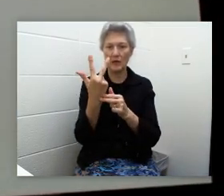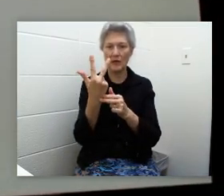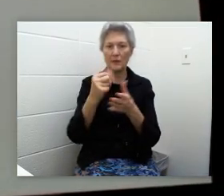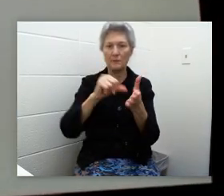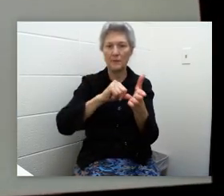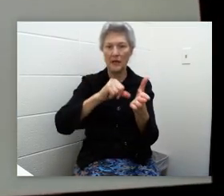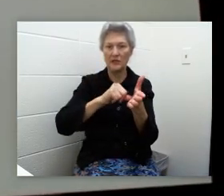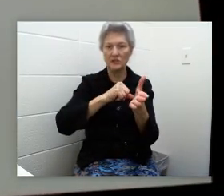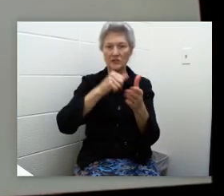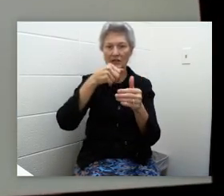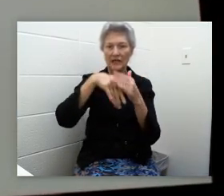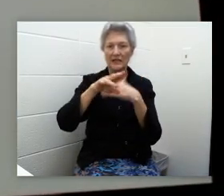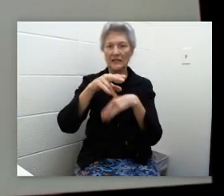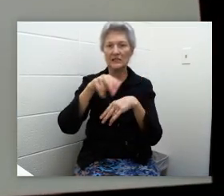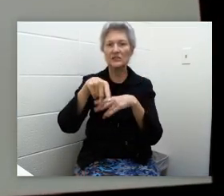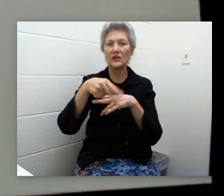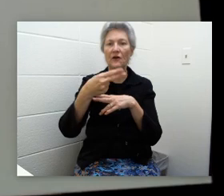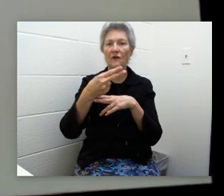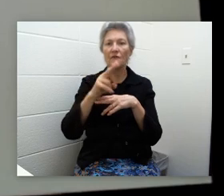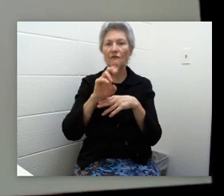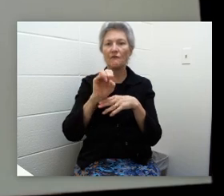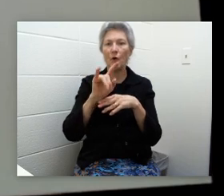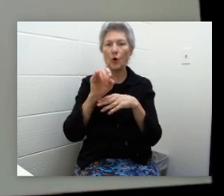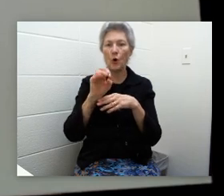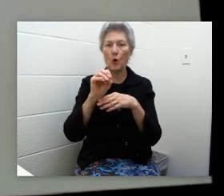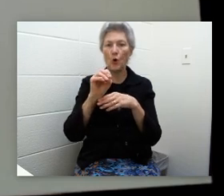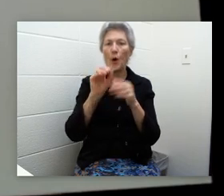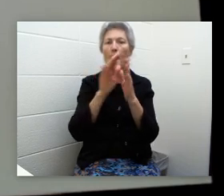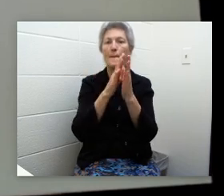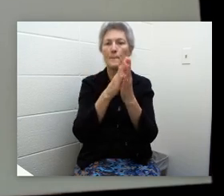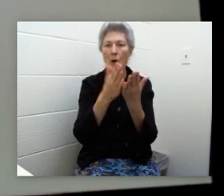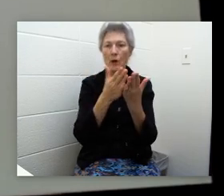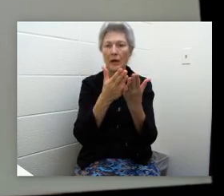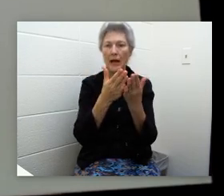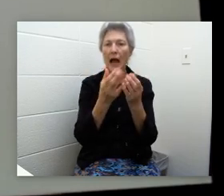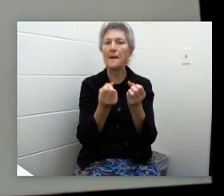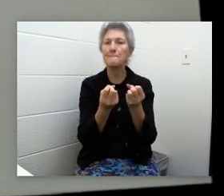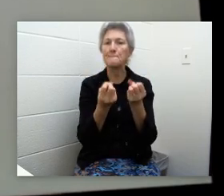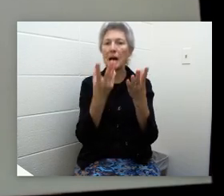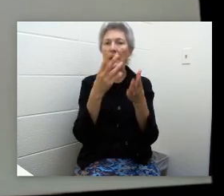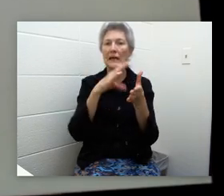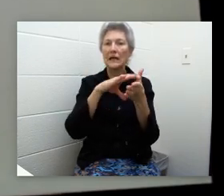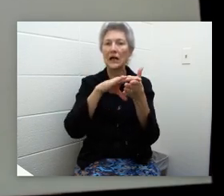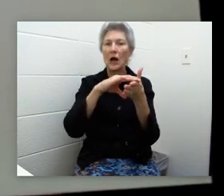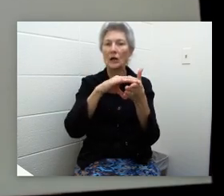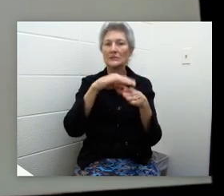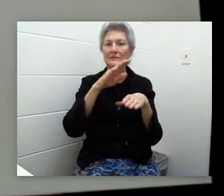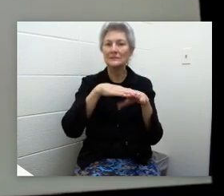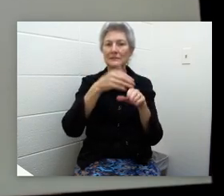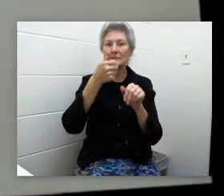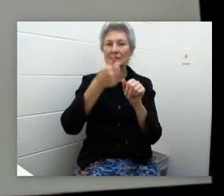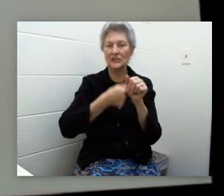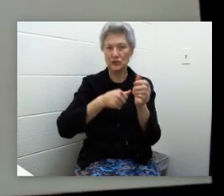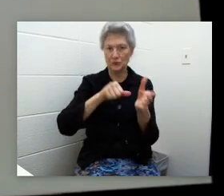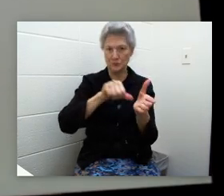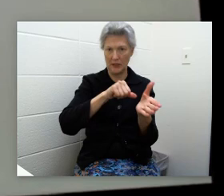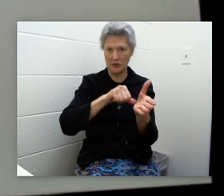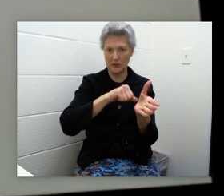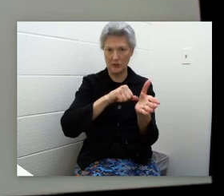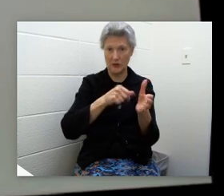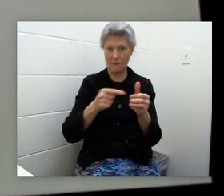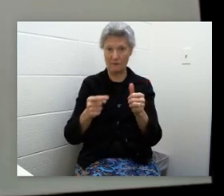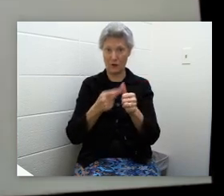his photo book. Then how many cards will be on each page? Well, first, I'm going to represent those